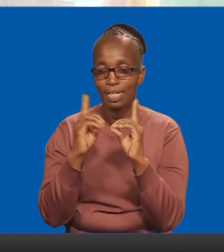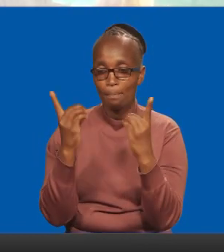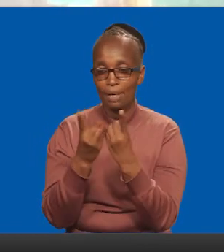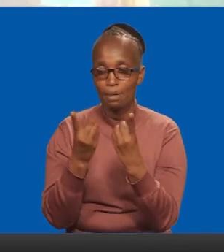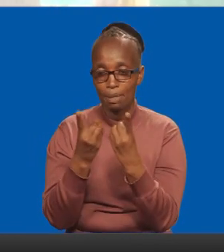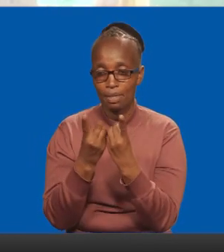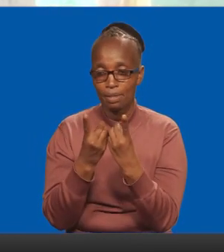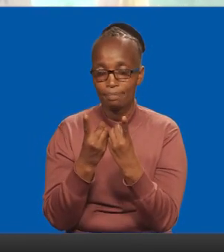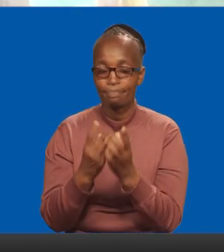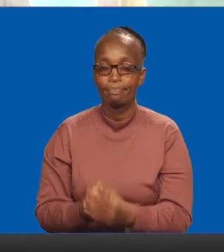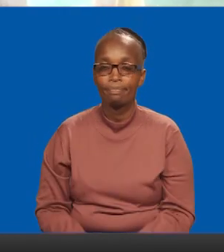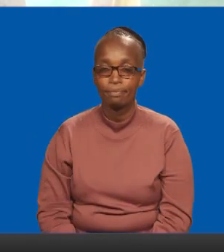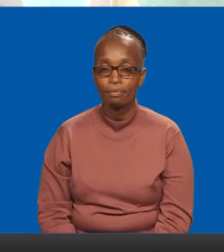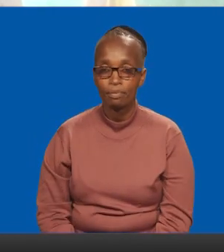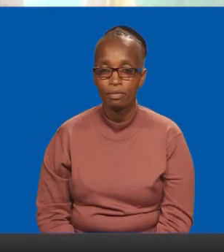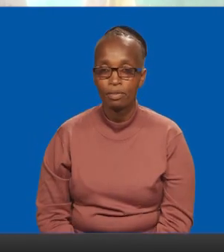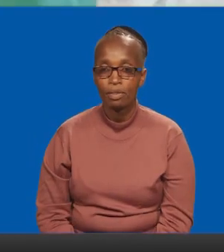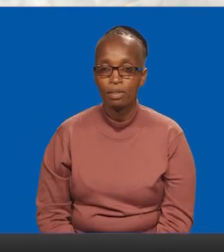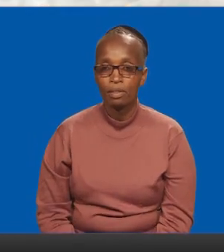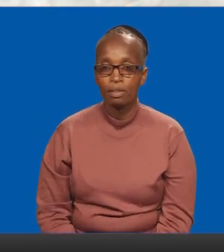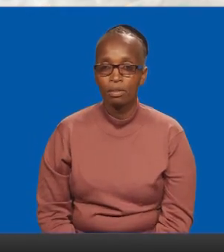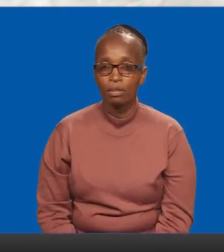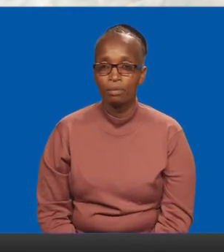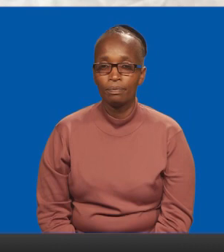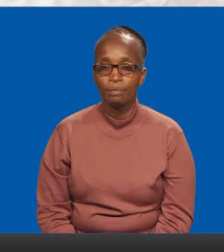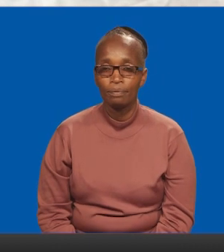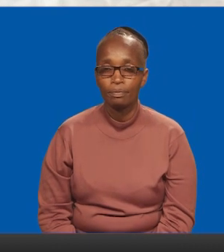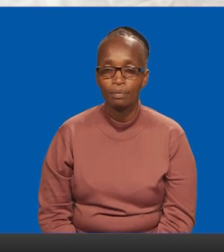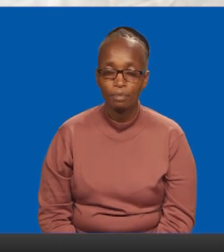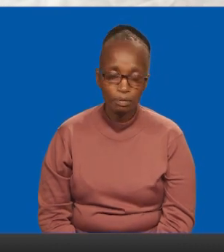sekta hiyo yenye umuhimu mkubwa kwa uchumi wa taifa. Mary Kyalo, Undugu TV.